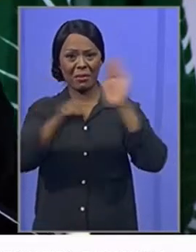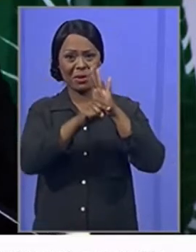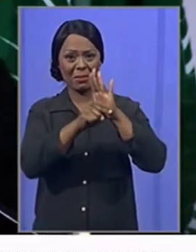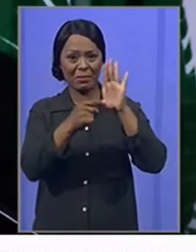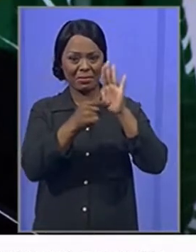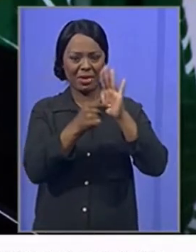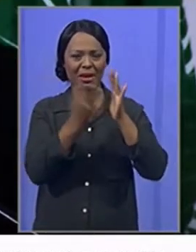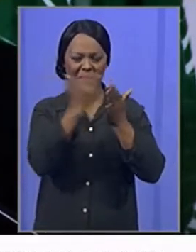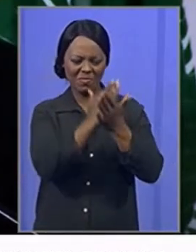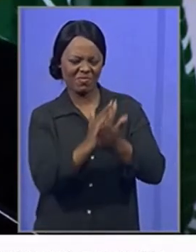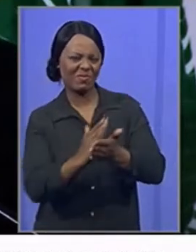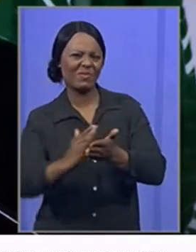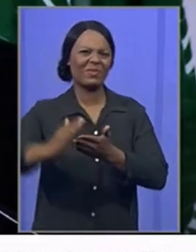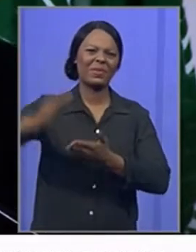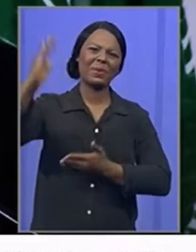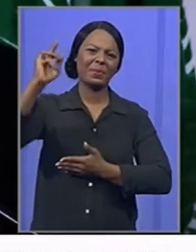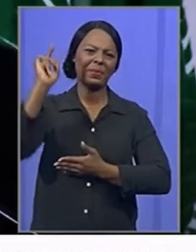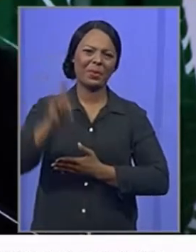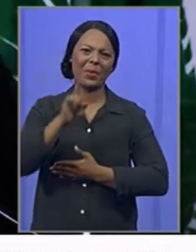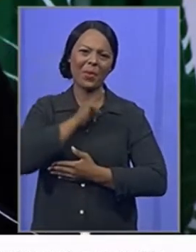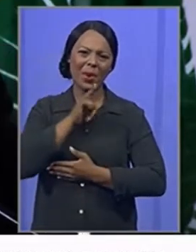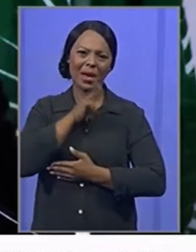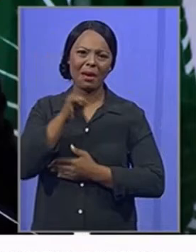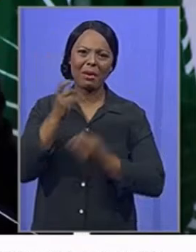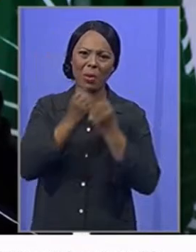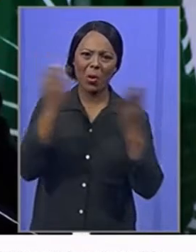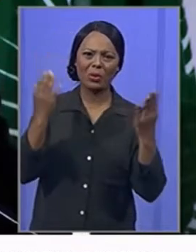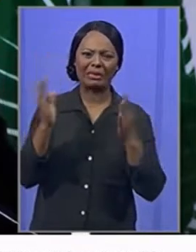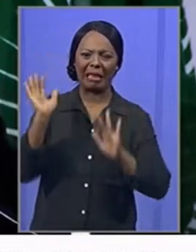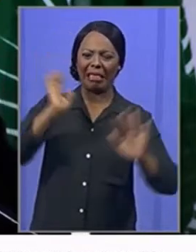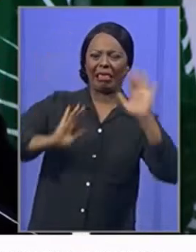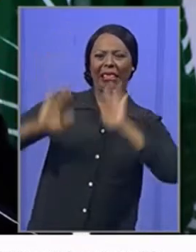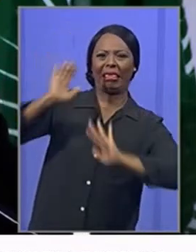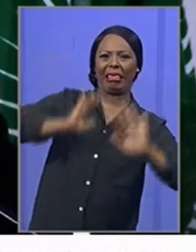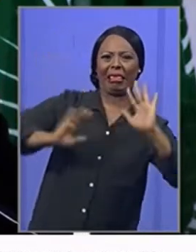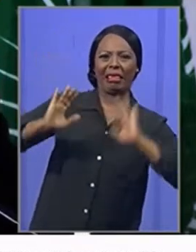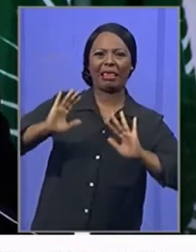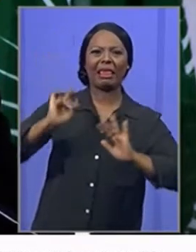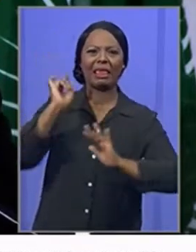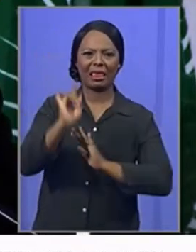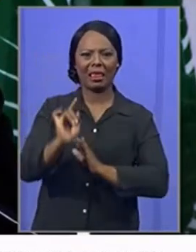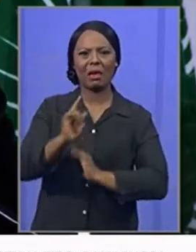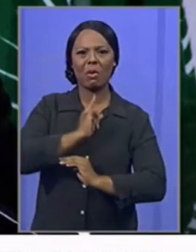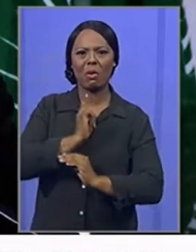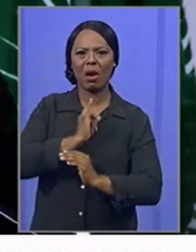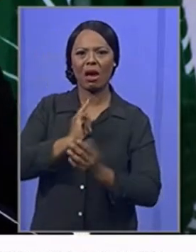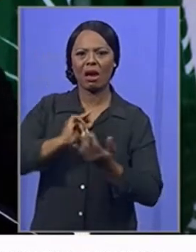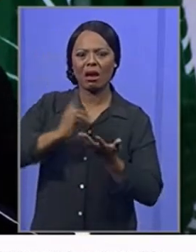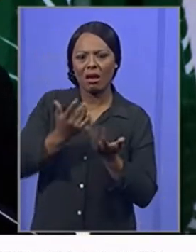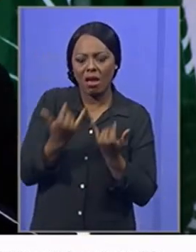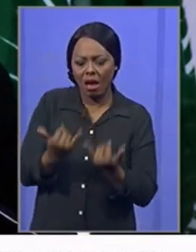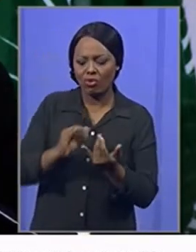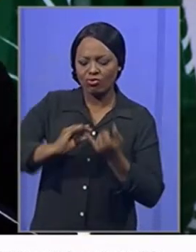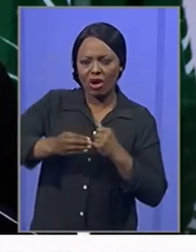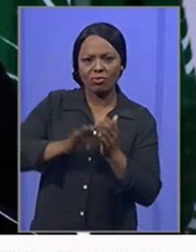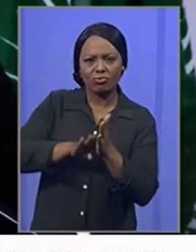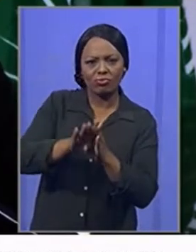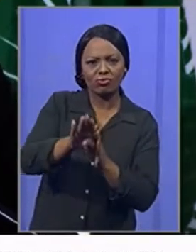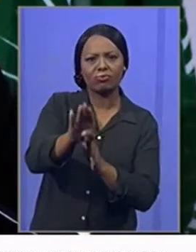has always held business back from contributing to the growth of our